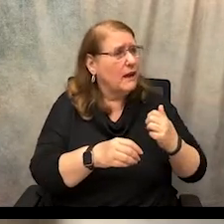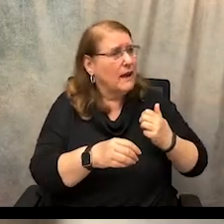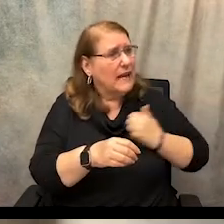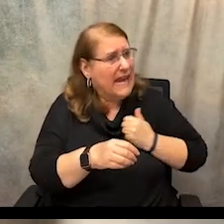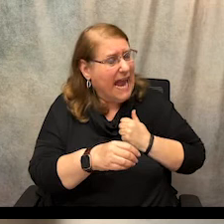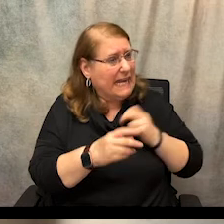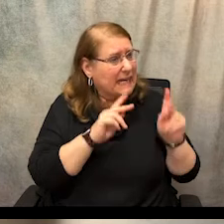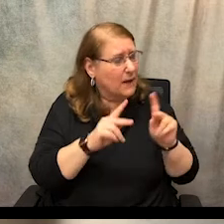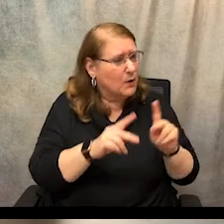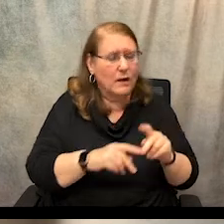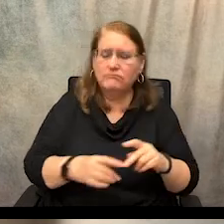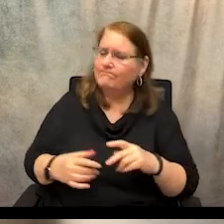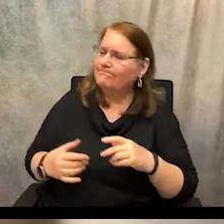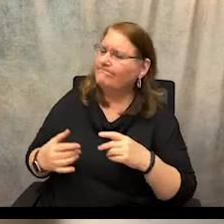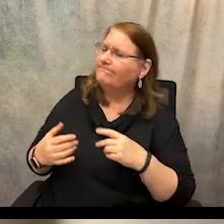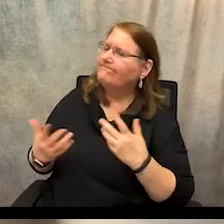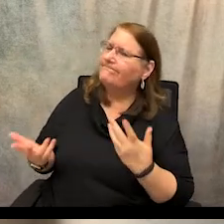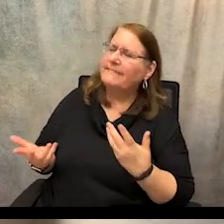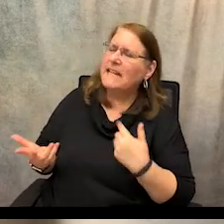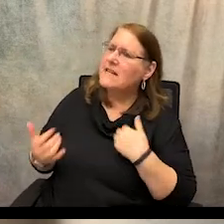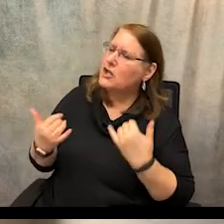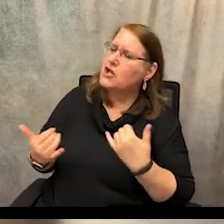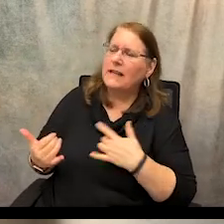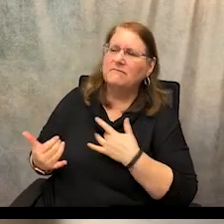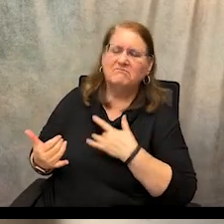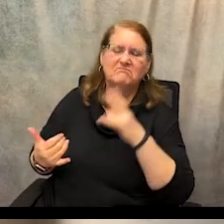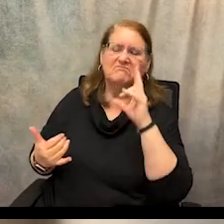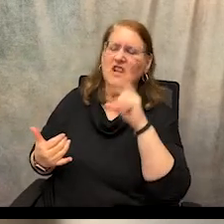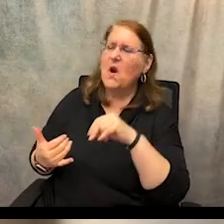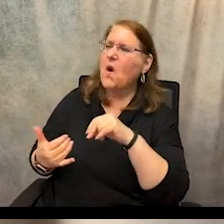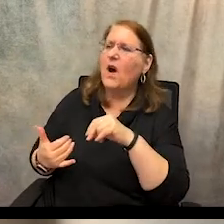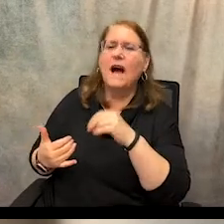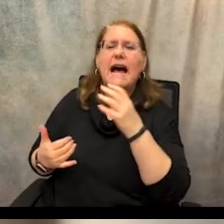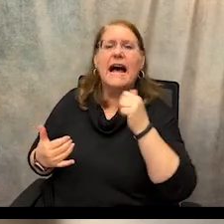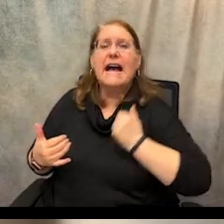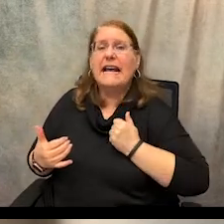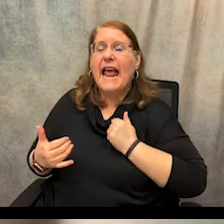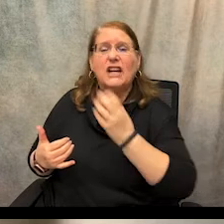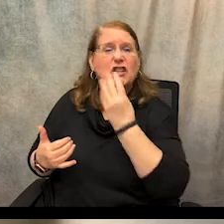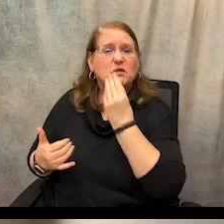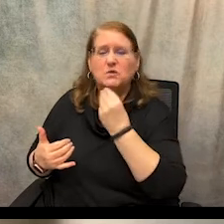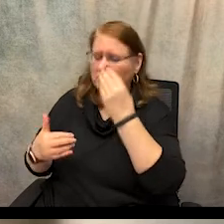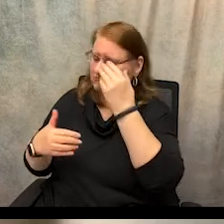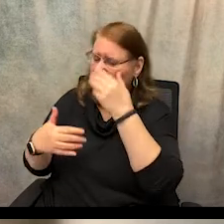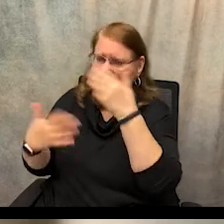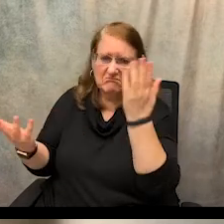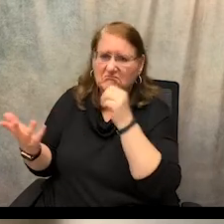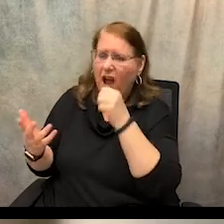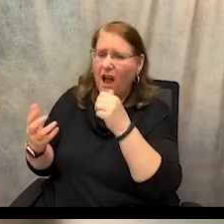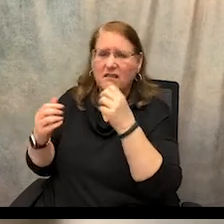I would say currently no. That it's not widely known. I think among Canadian Jews or